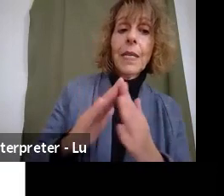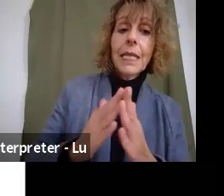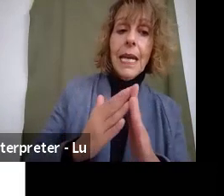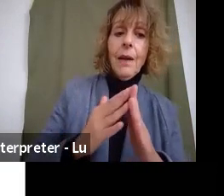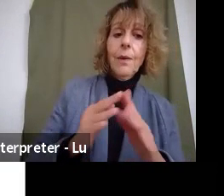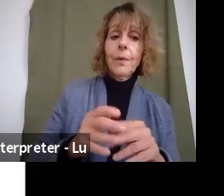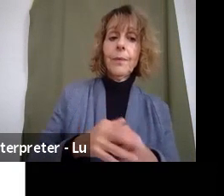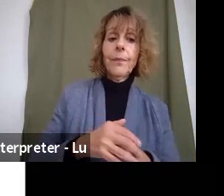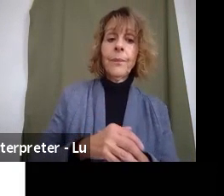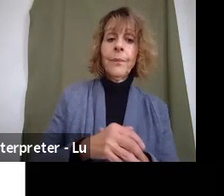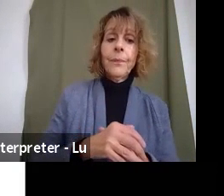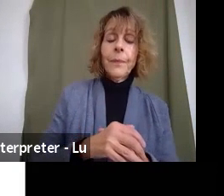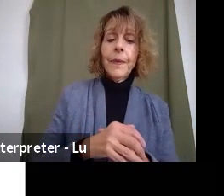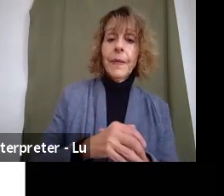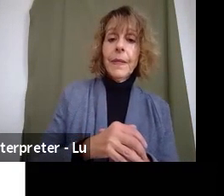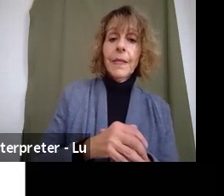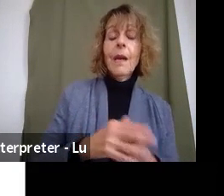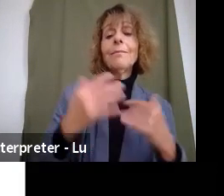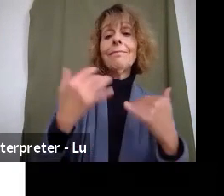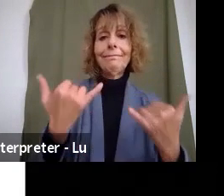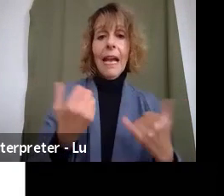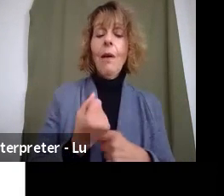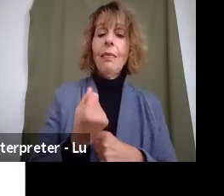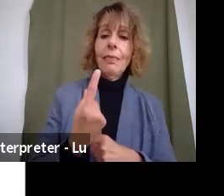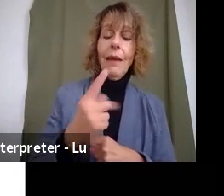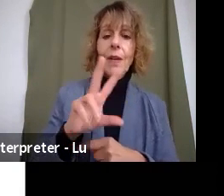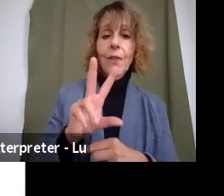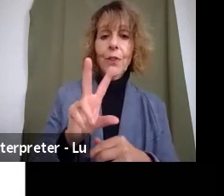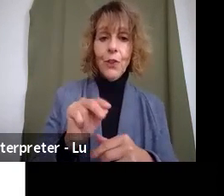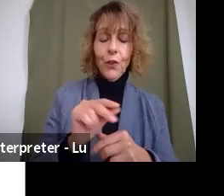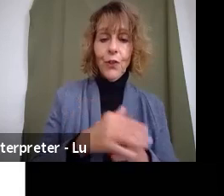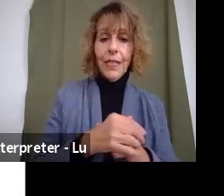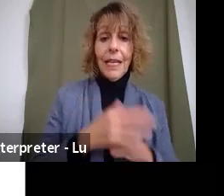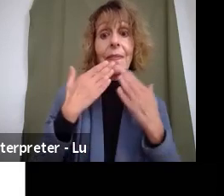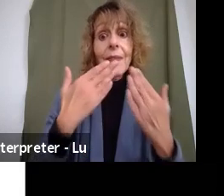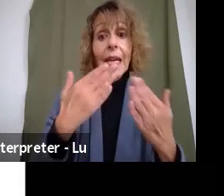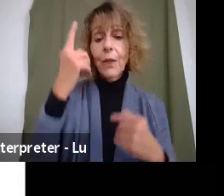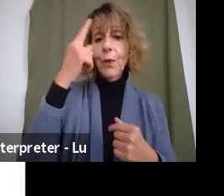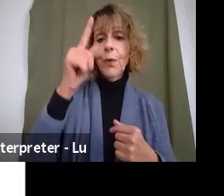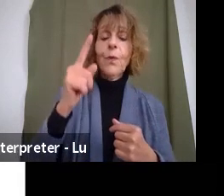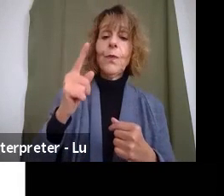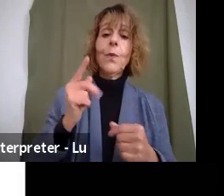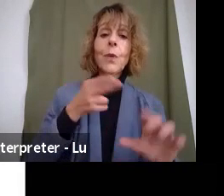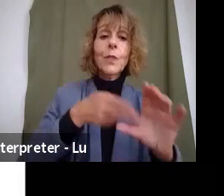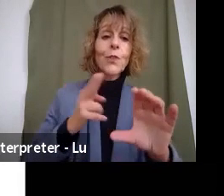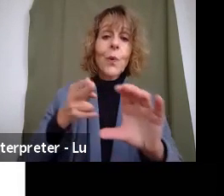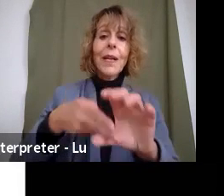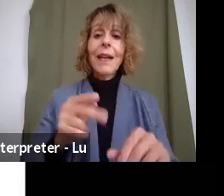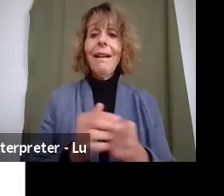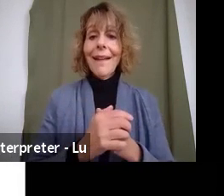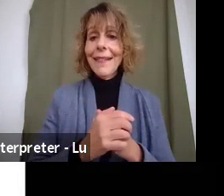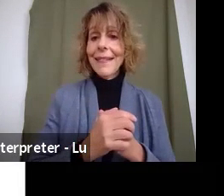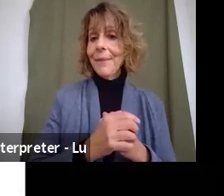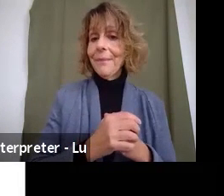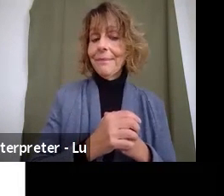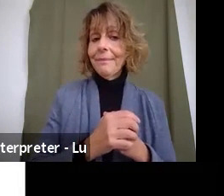617-695-0085. So everybody, we're at 11:30. Thank you so much for your participation. Please do get in touch with us if you